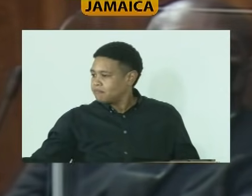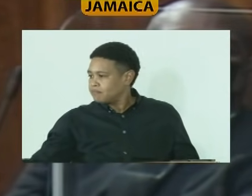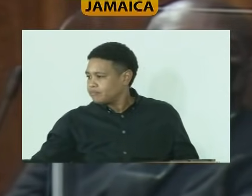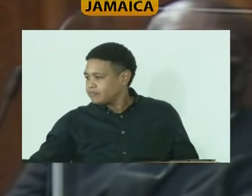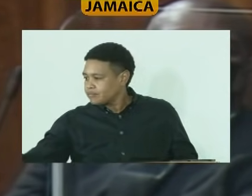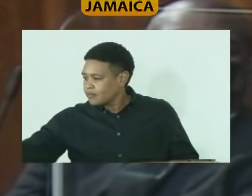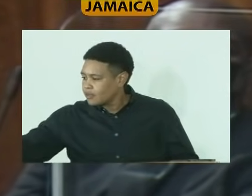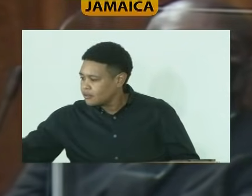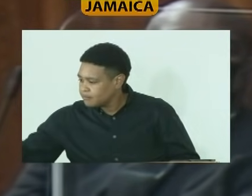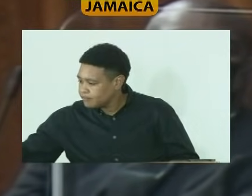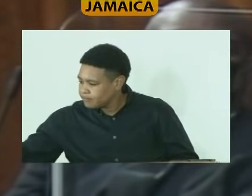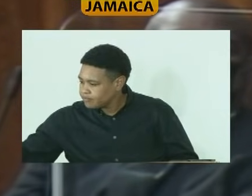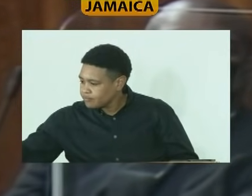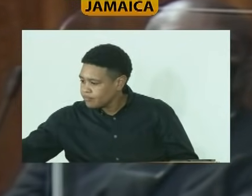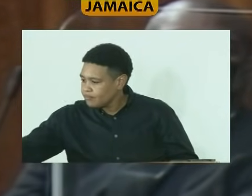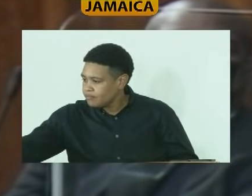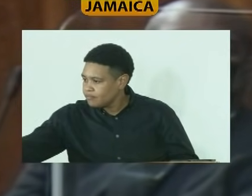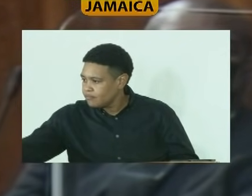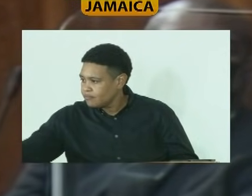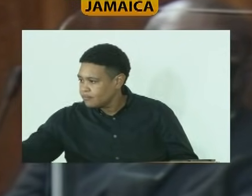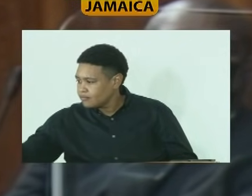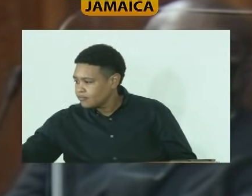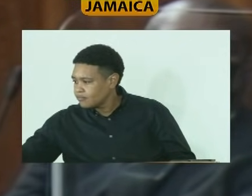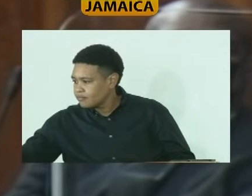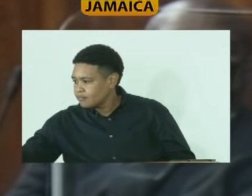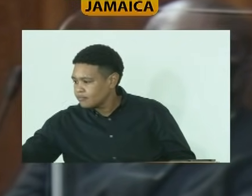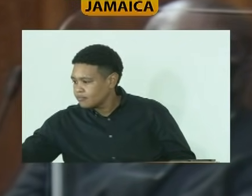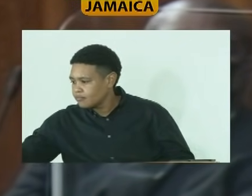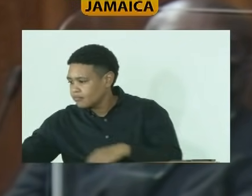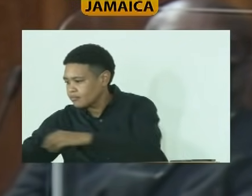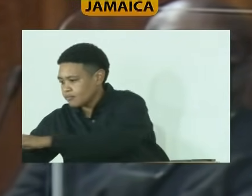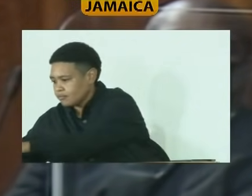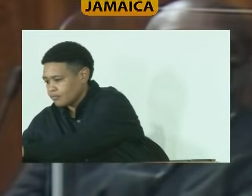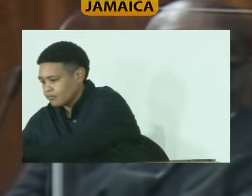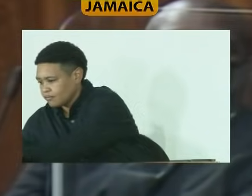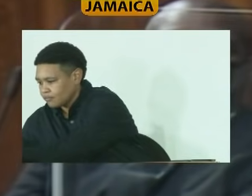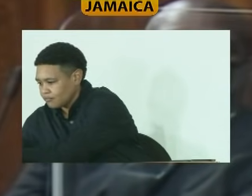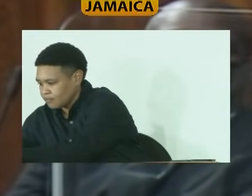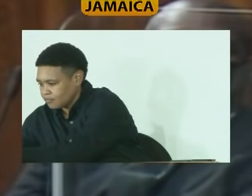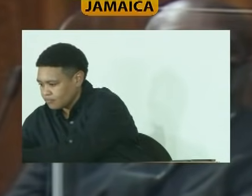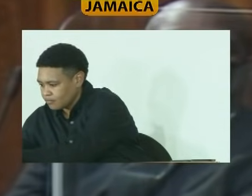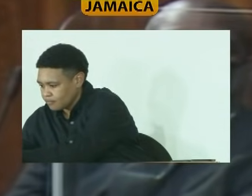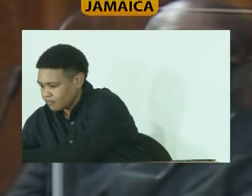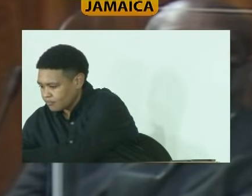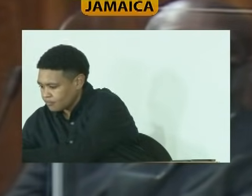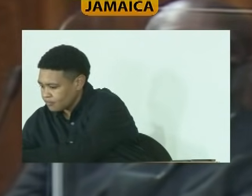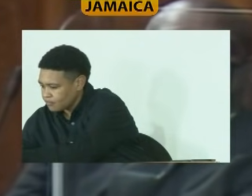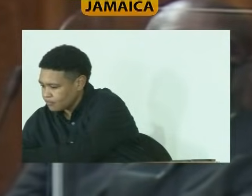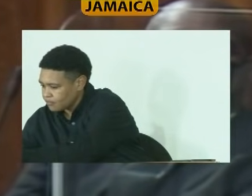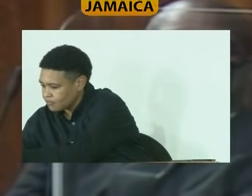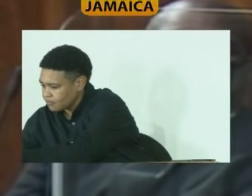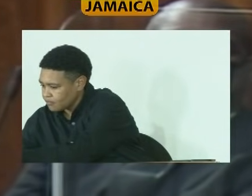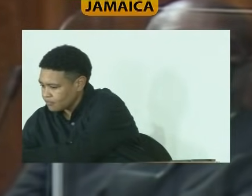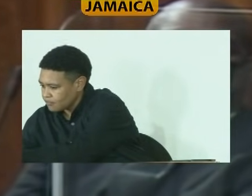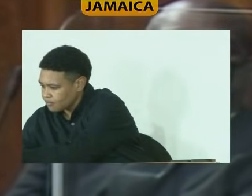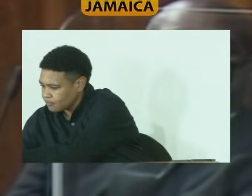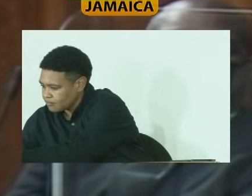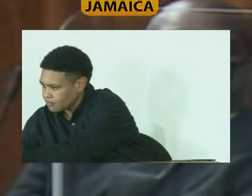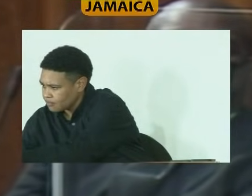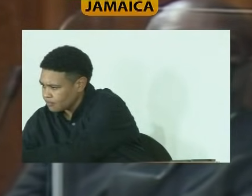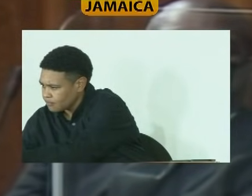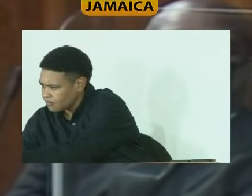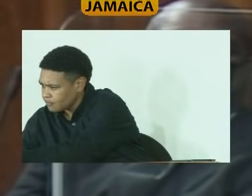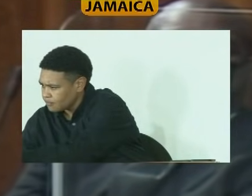The traffic situation, the traffic in Lucy. Madam Speaker, it is also of grave